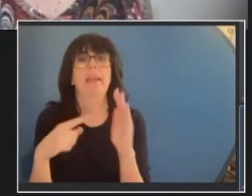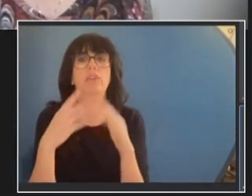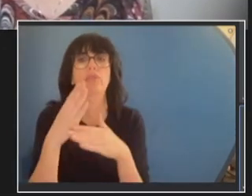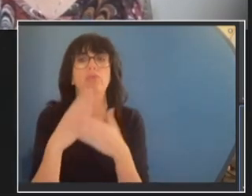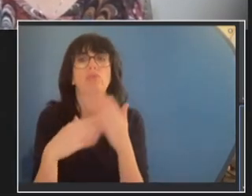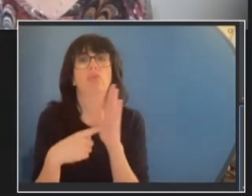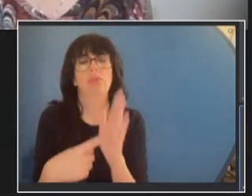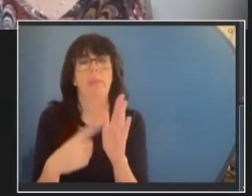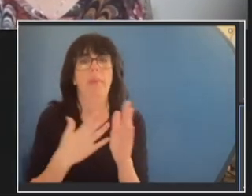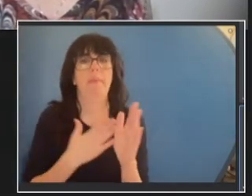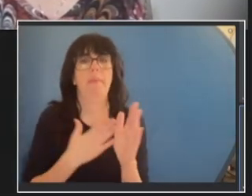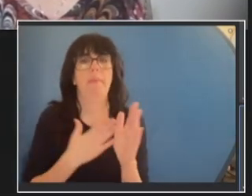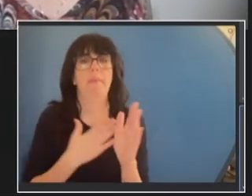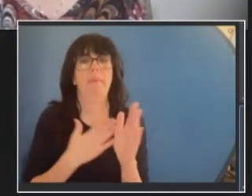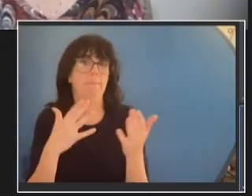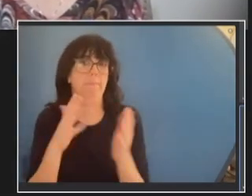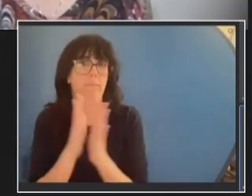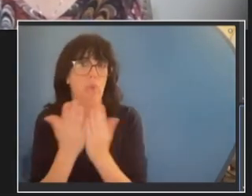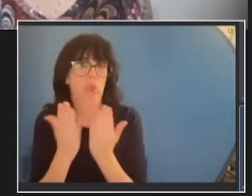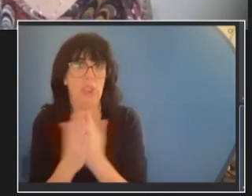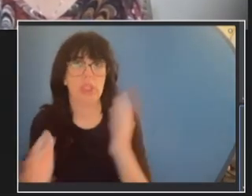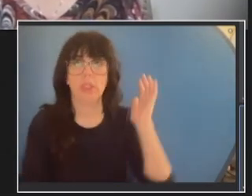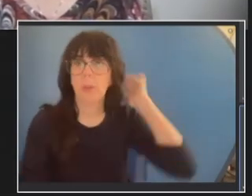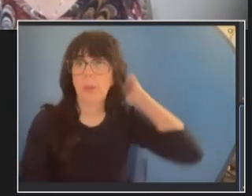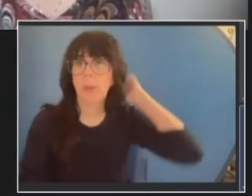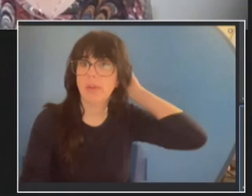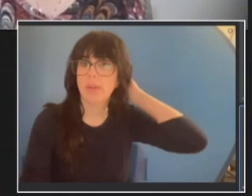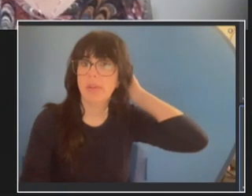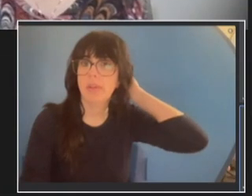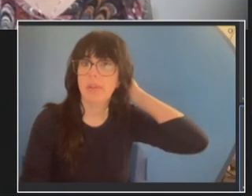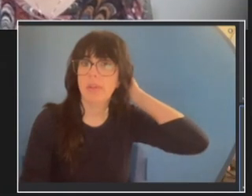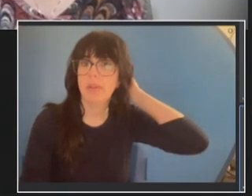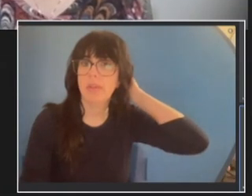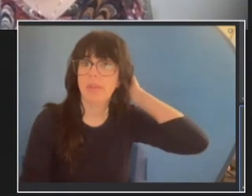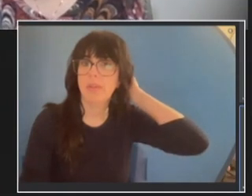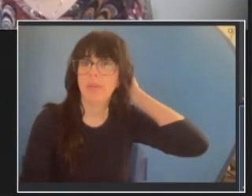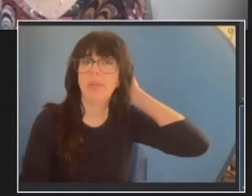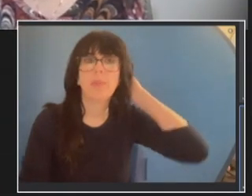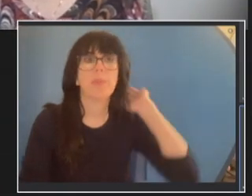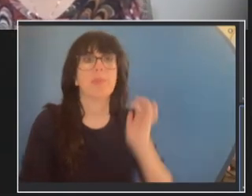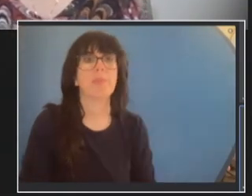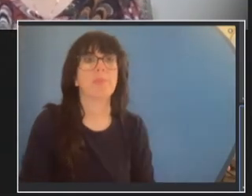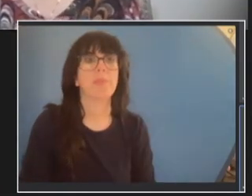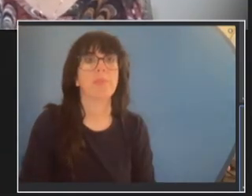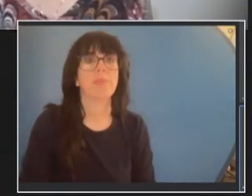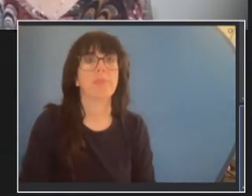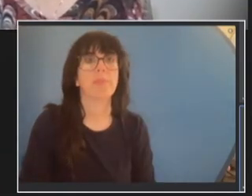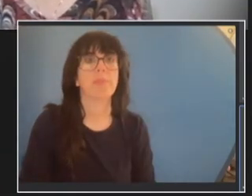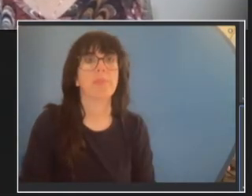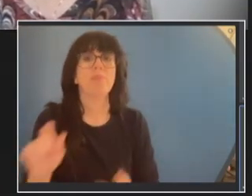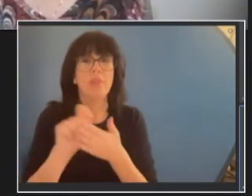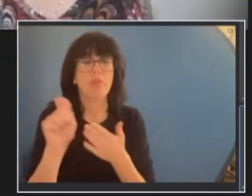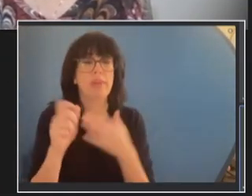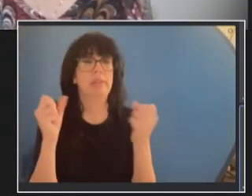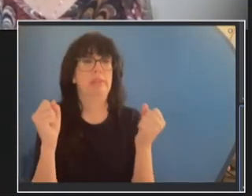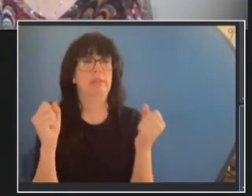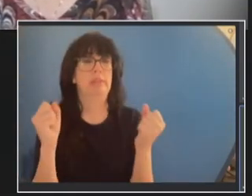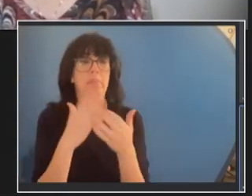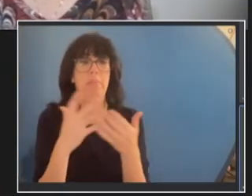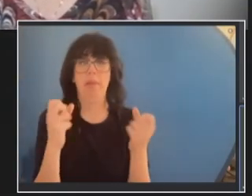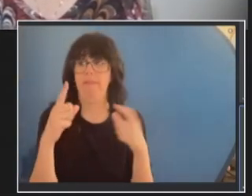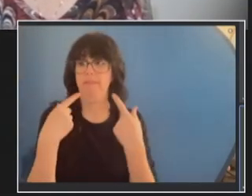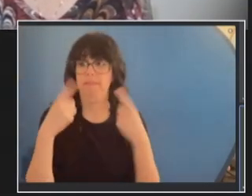for writing biographies. I've written biographies of several famous people. Harriet Tubman was one of my